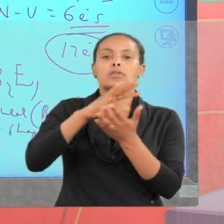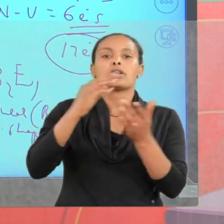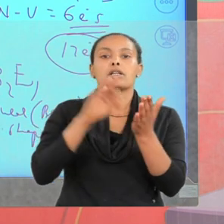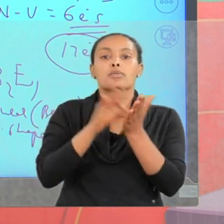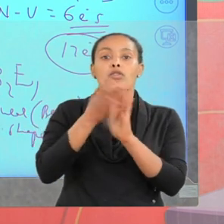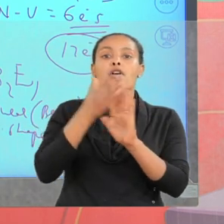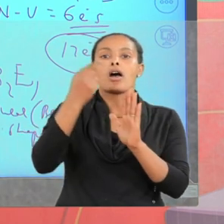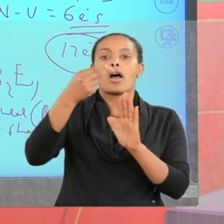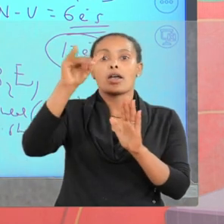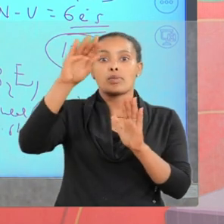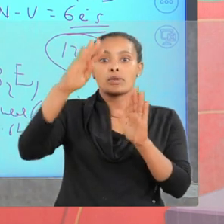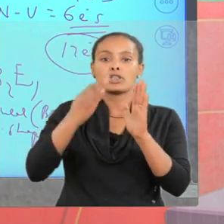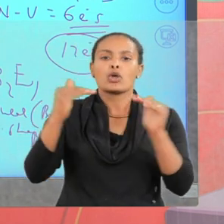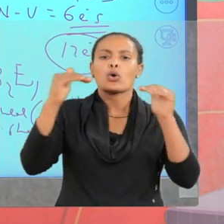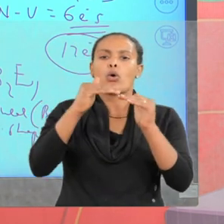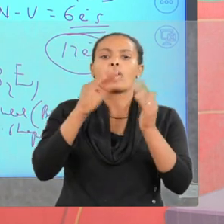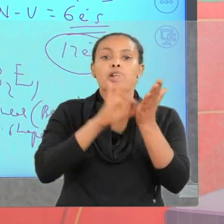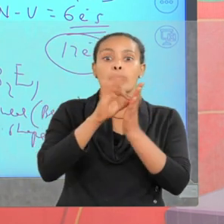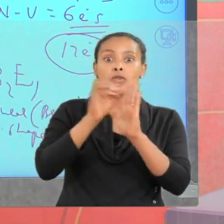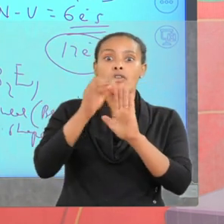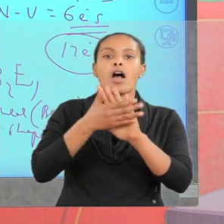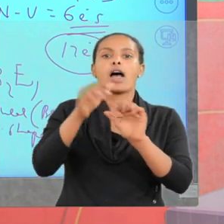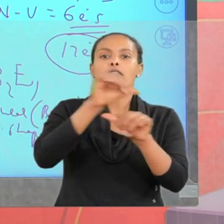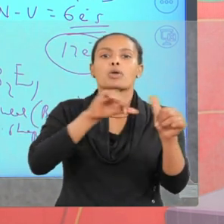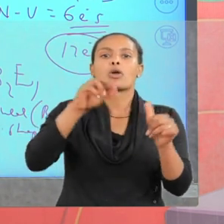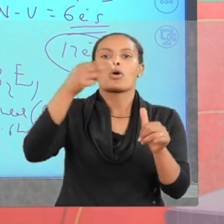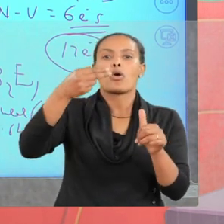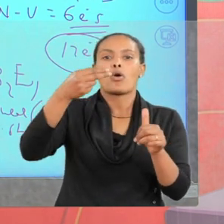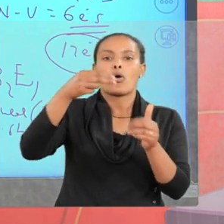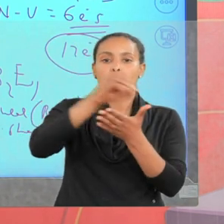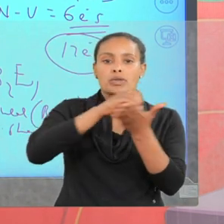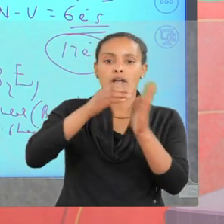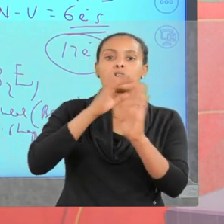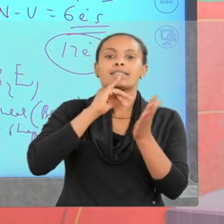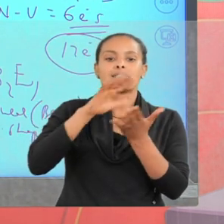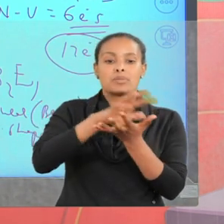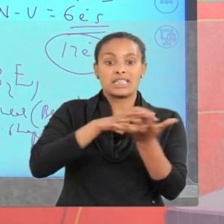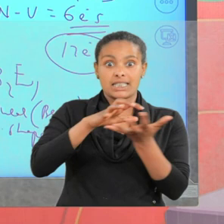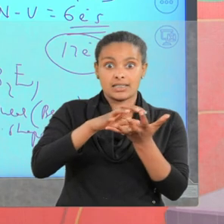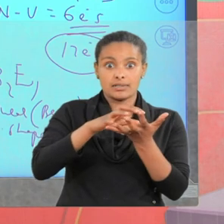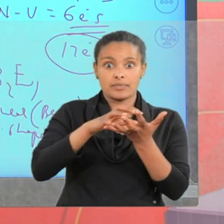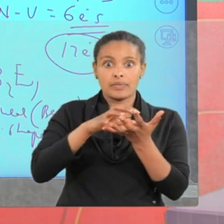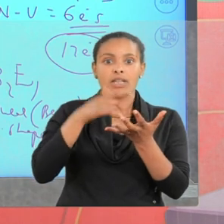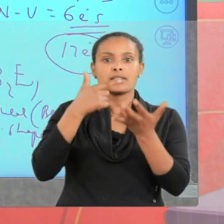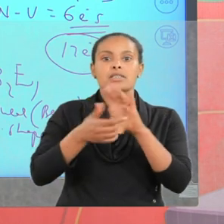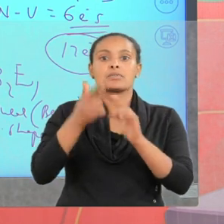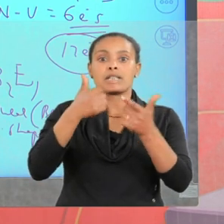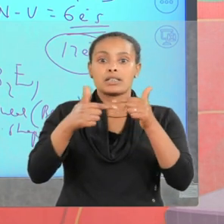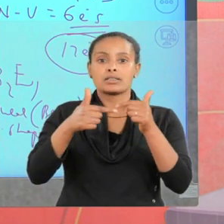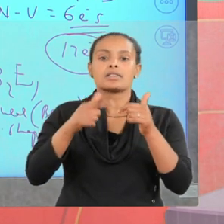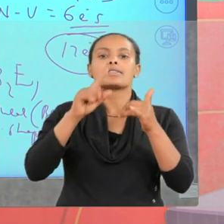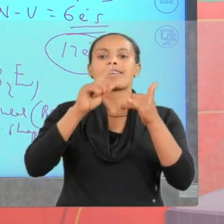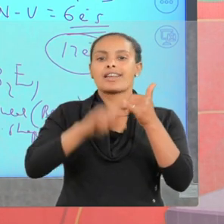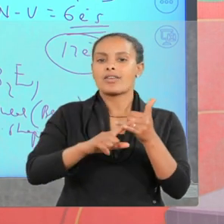hybrid orbitals equal the number of atomic orbitals mixed. This brings us